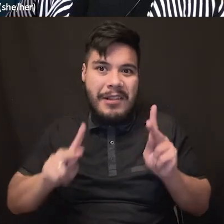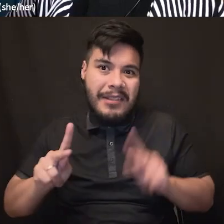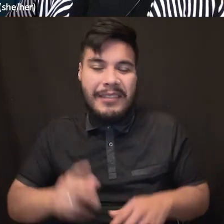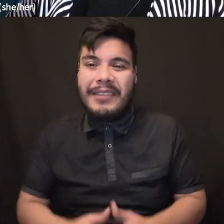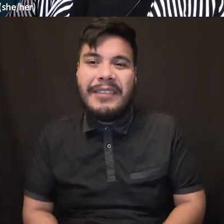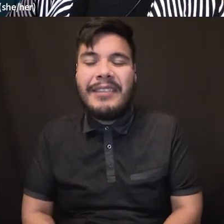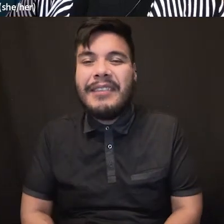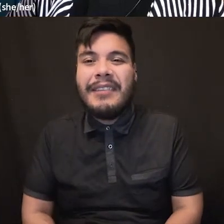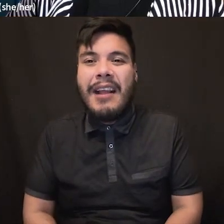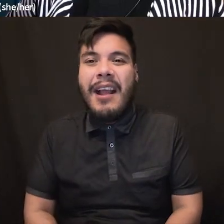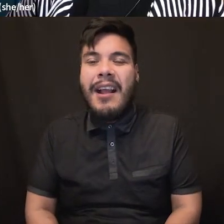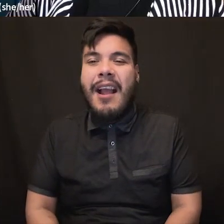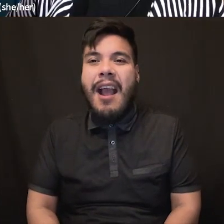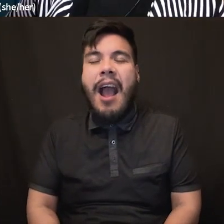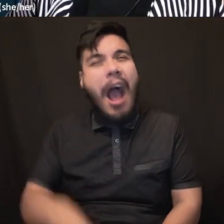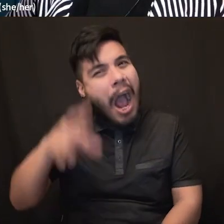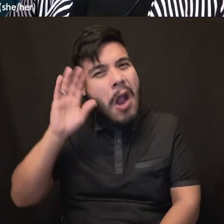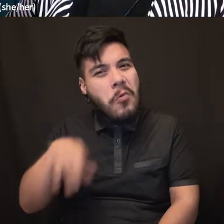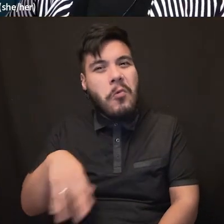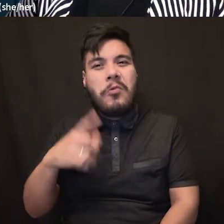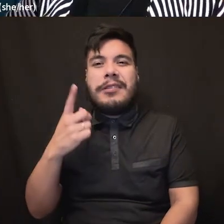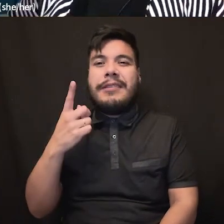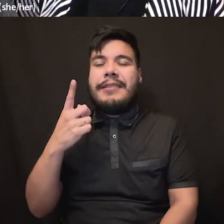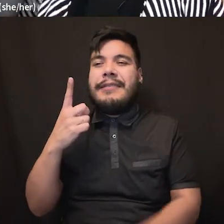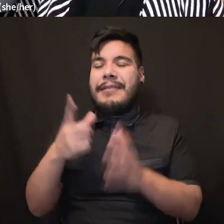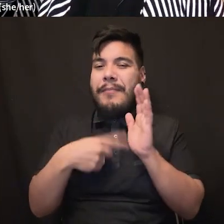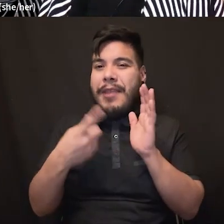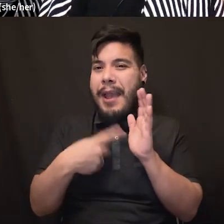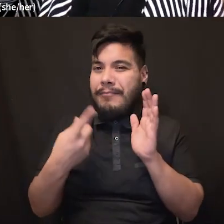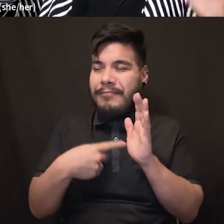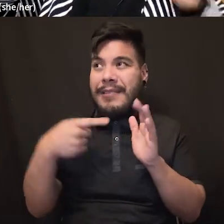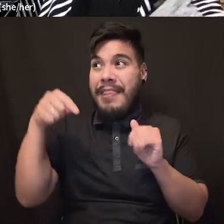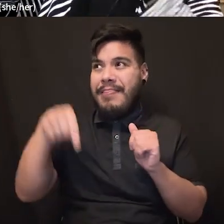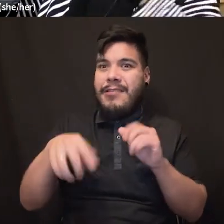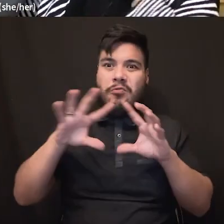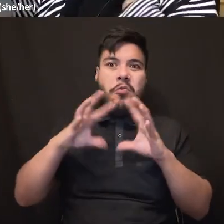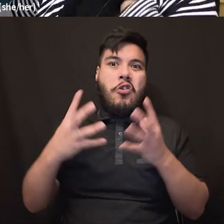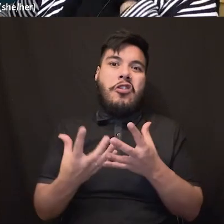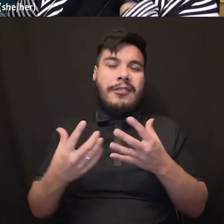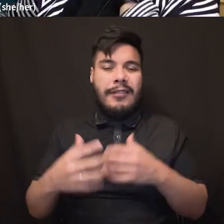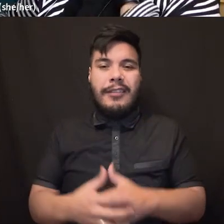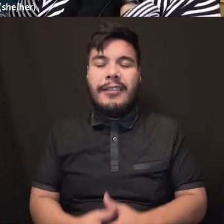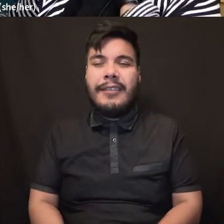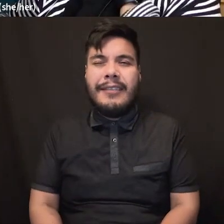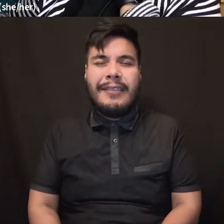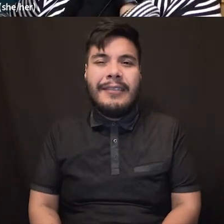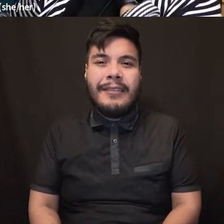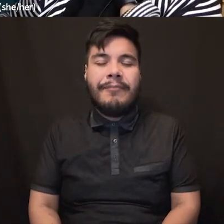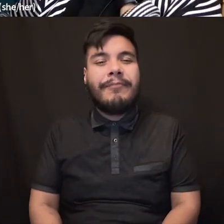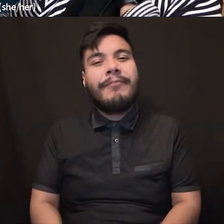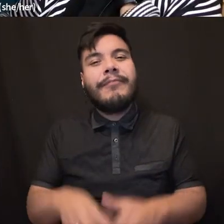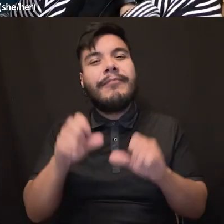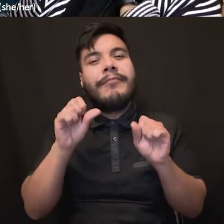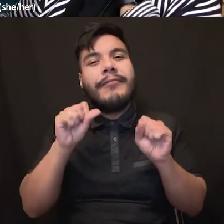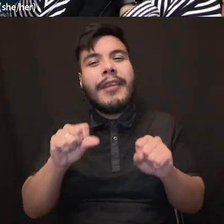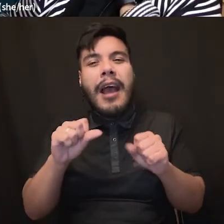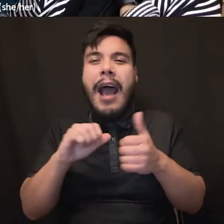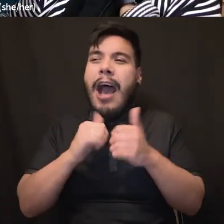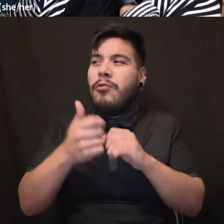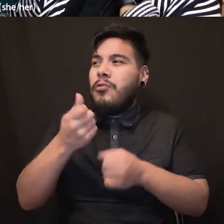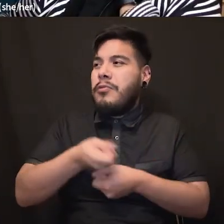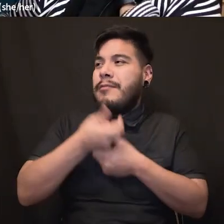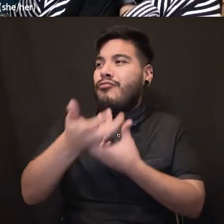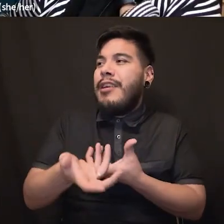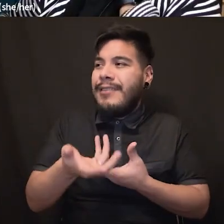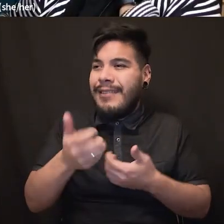But I know that sometimes in this world, there can be a way of expressing the way you feel about